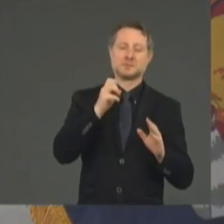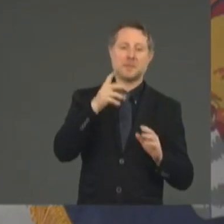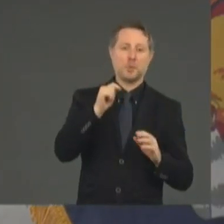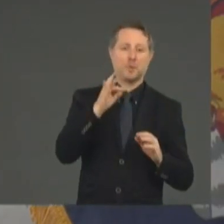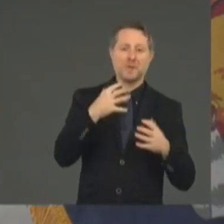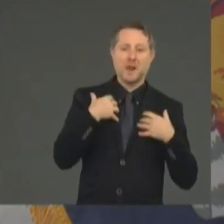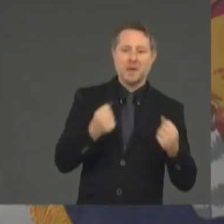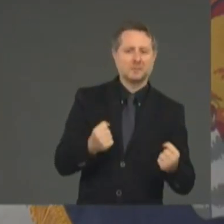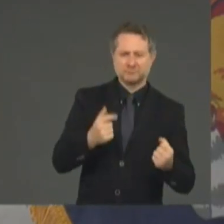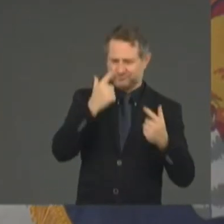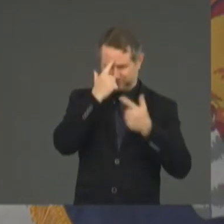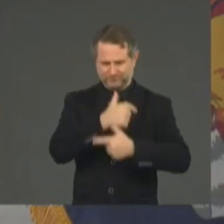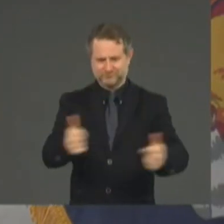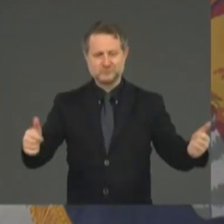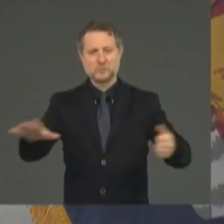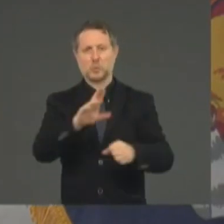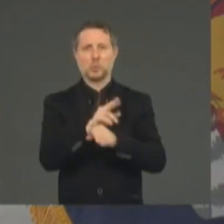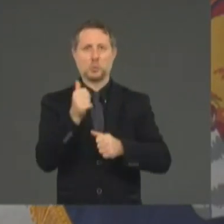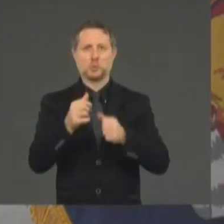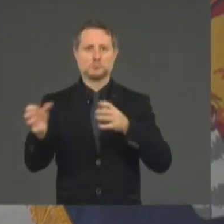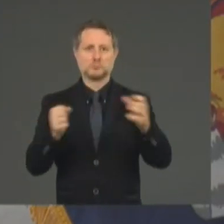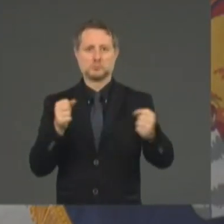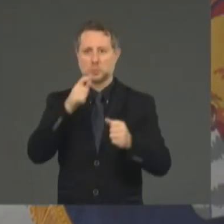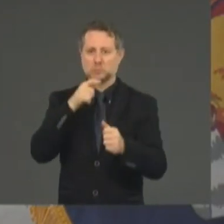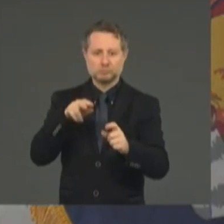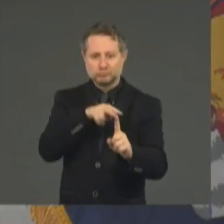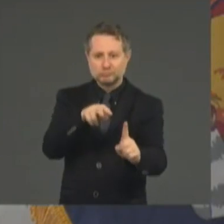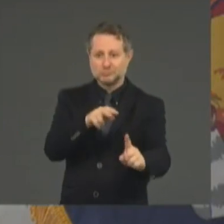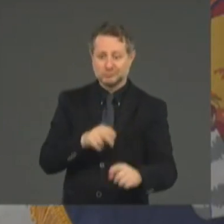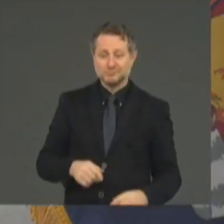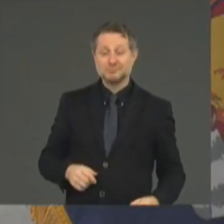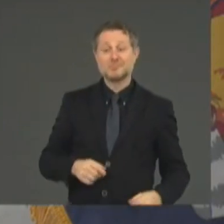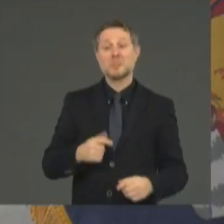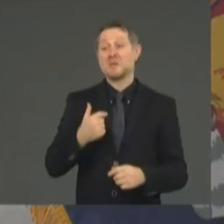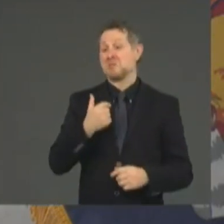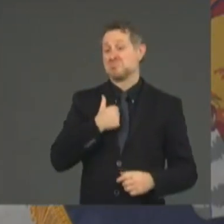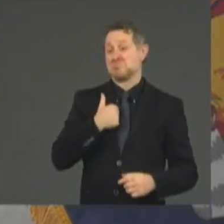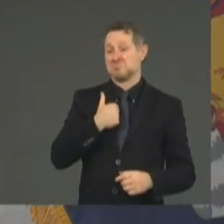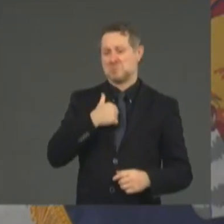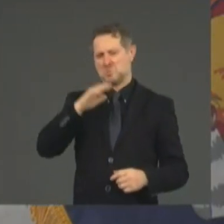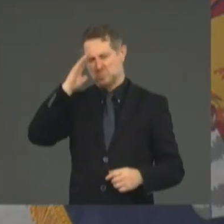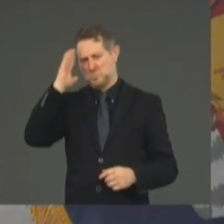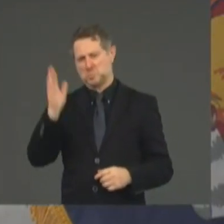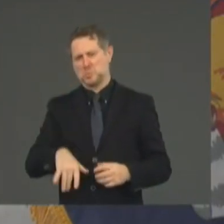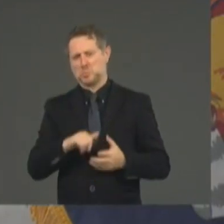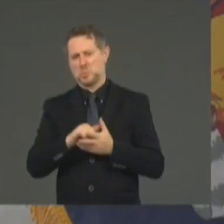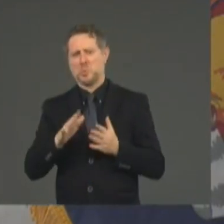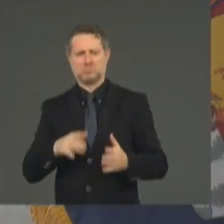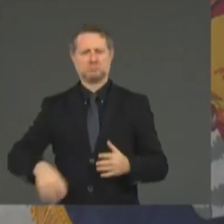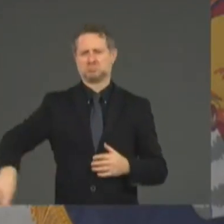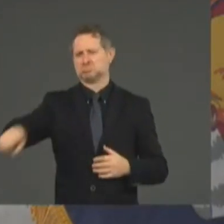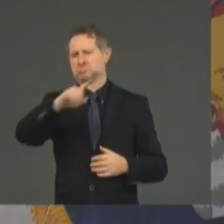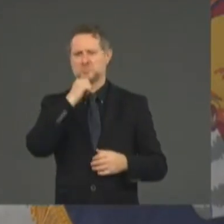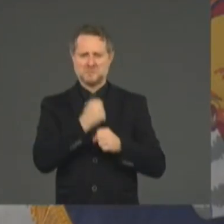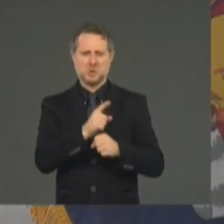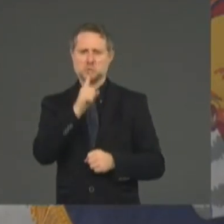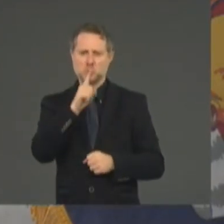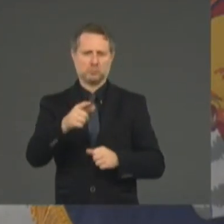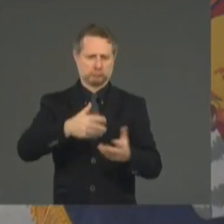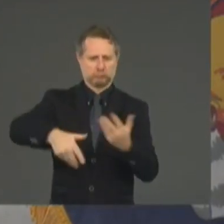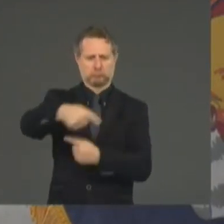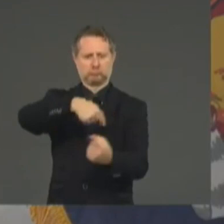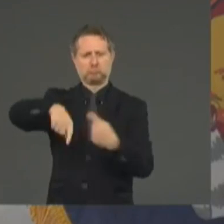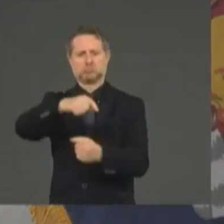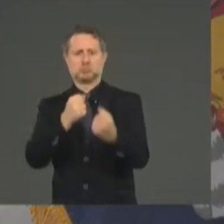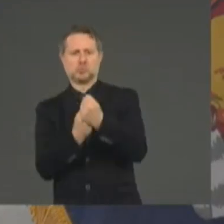And also, I believe New Yorkers should enforce it. New Yorkers should enforce it,